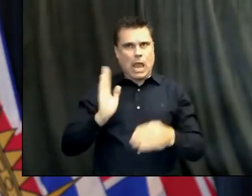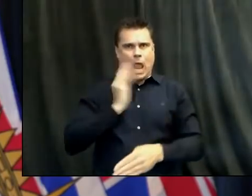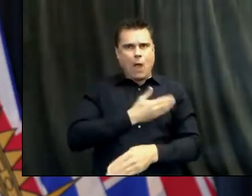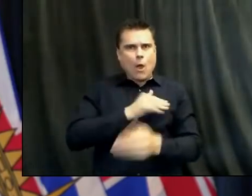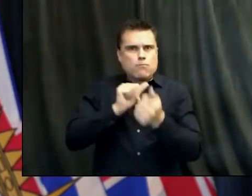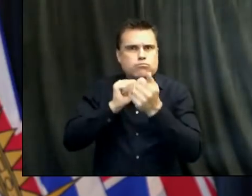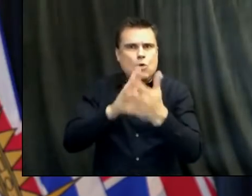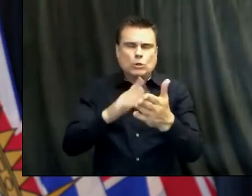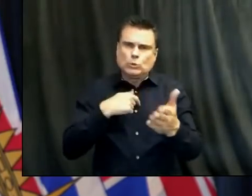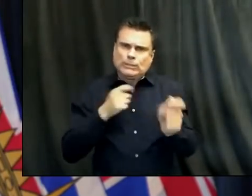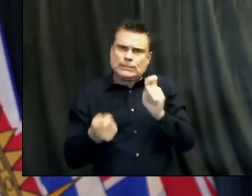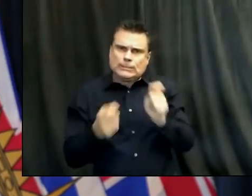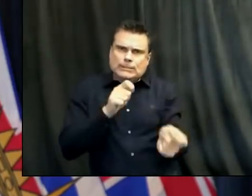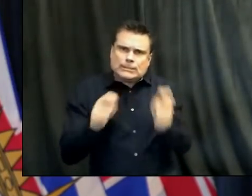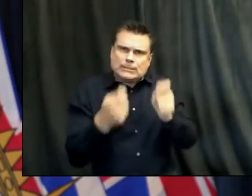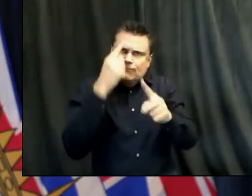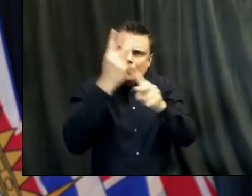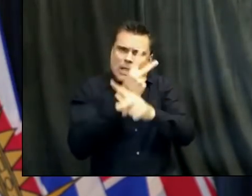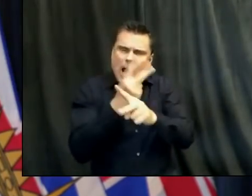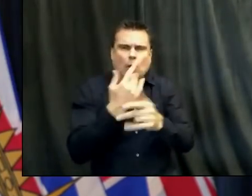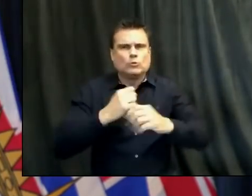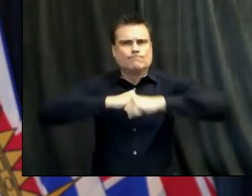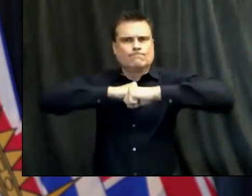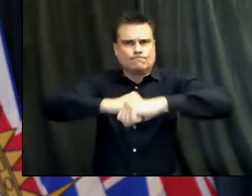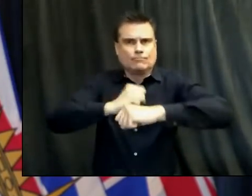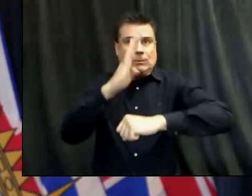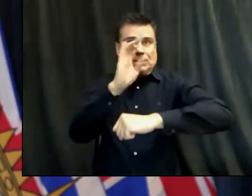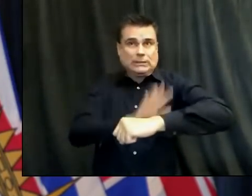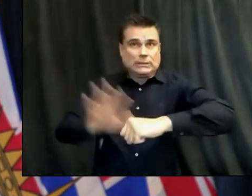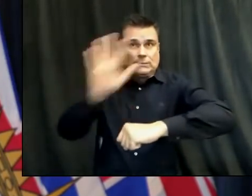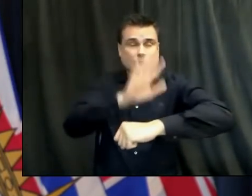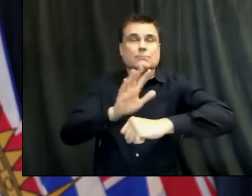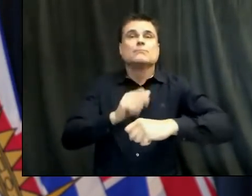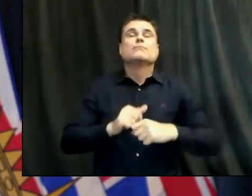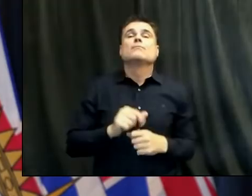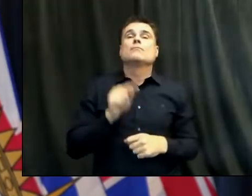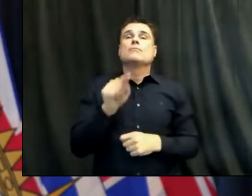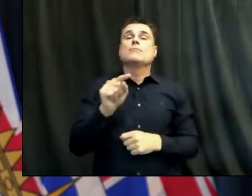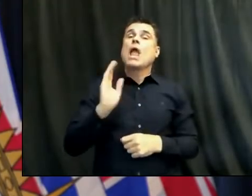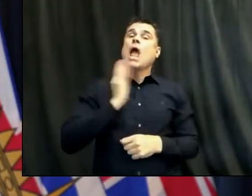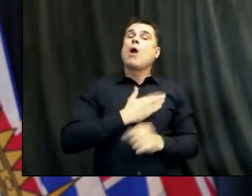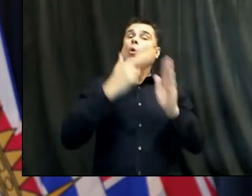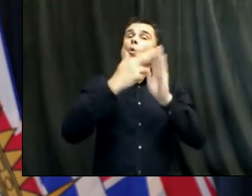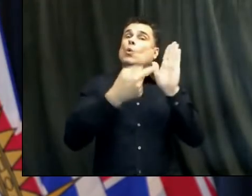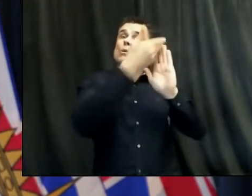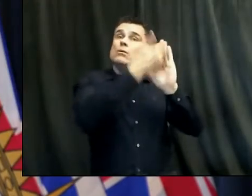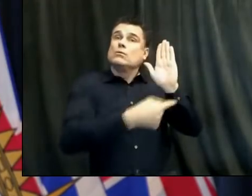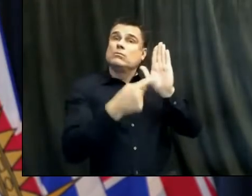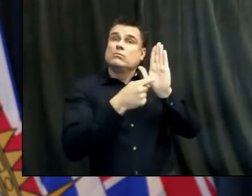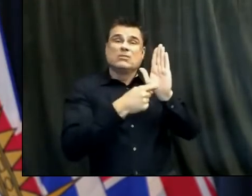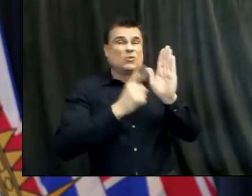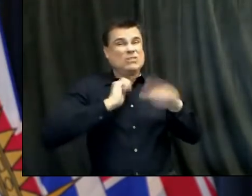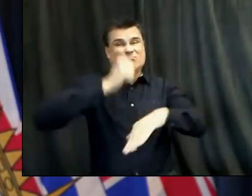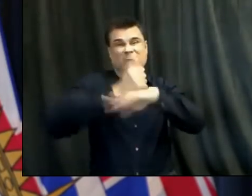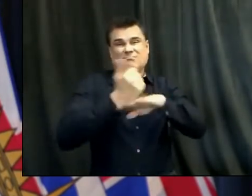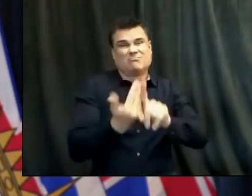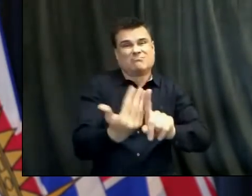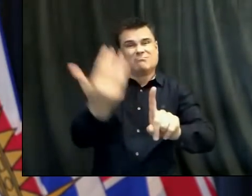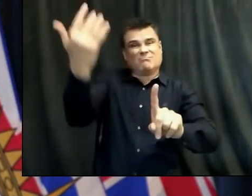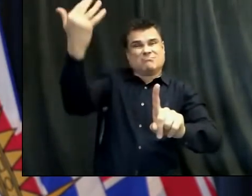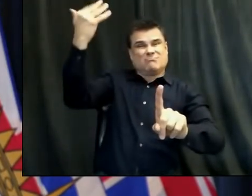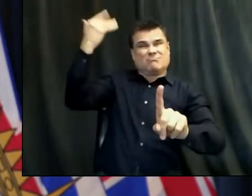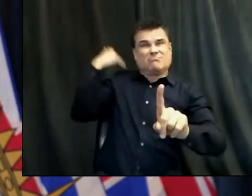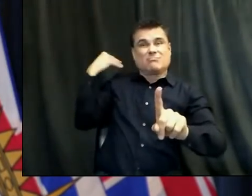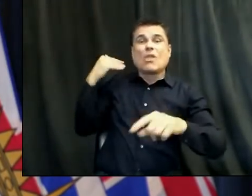here. And many of our measures are ones that we put in place quite a long time ago that Ontario